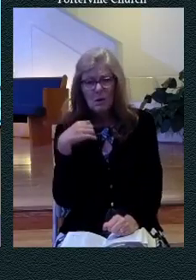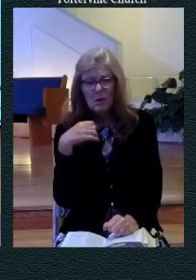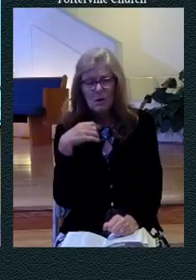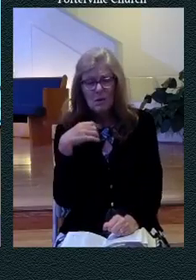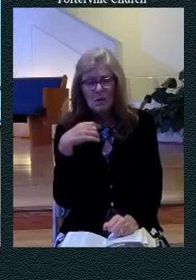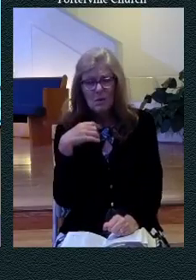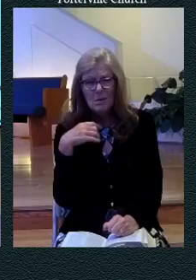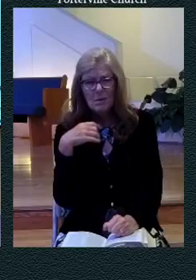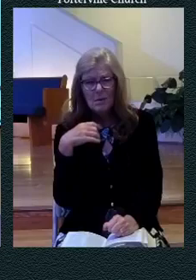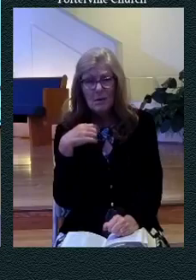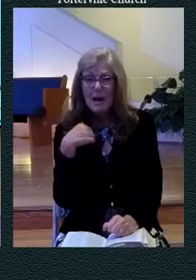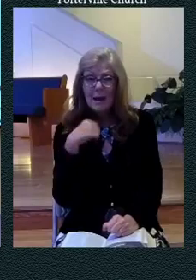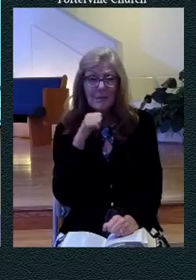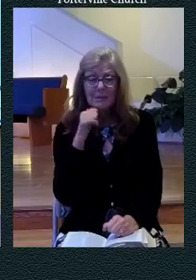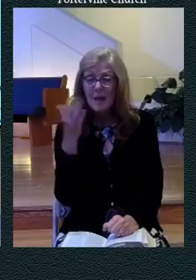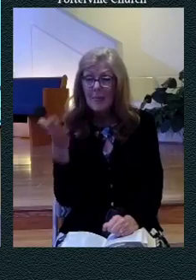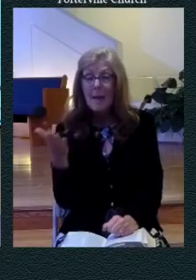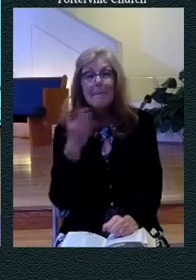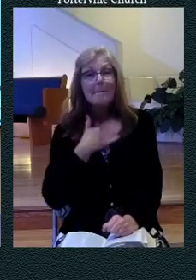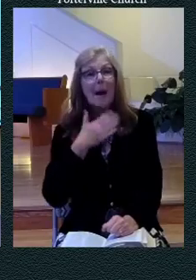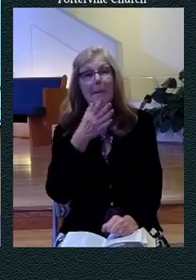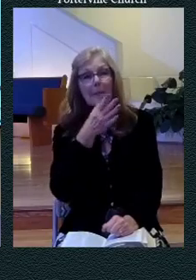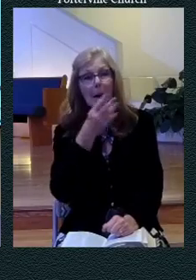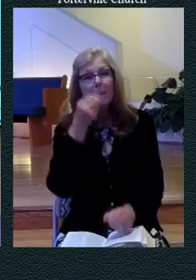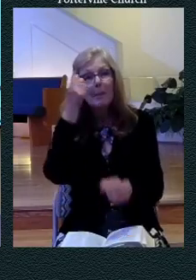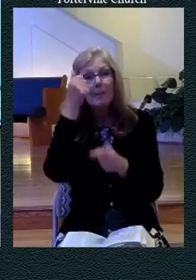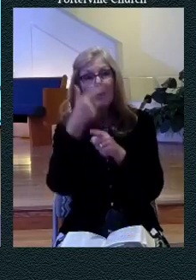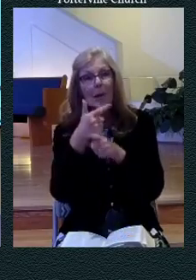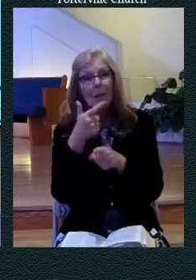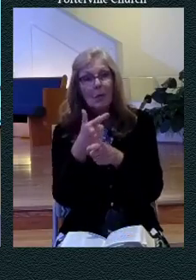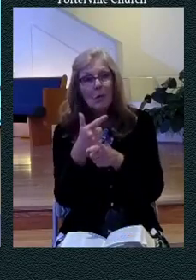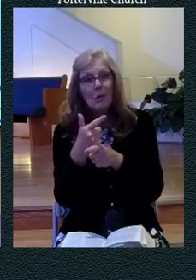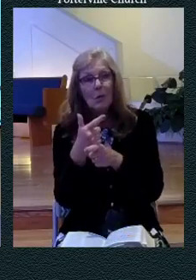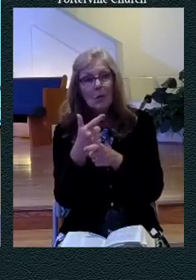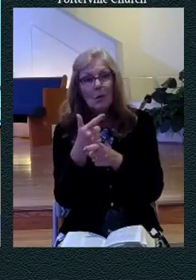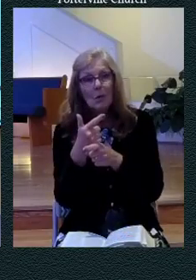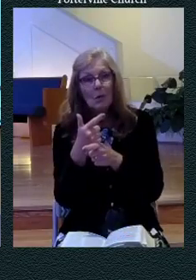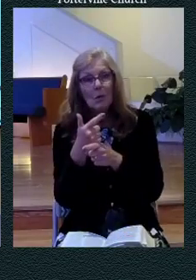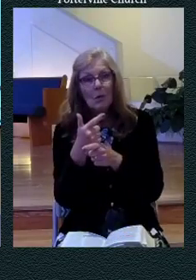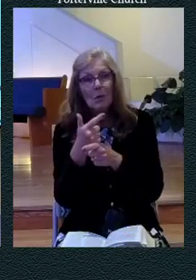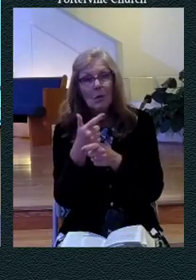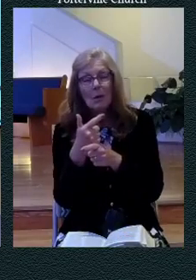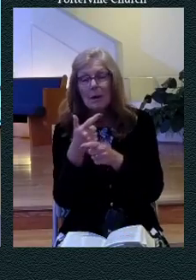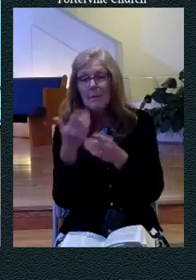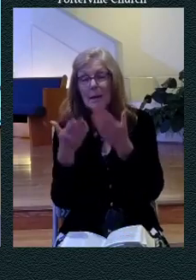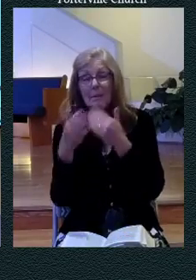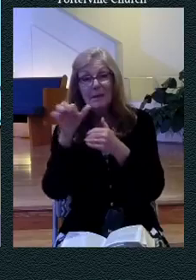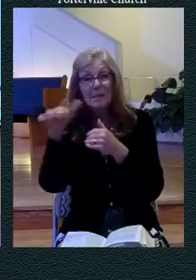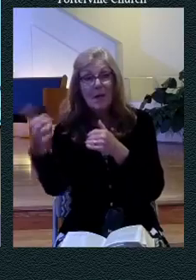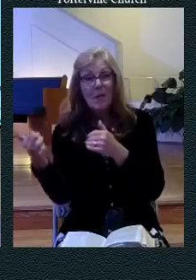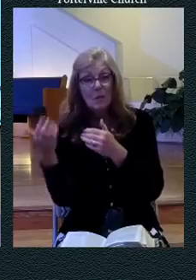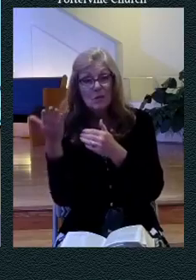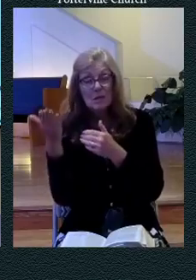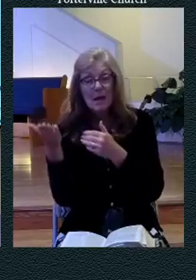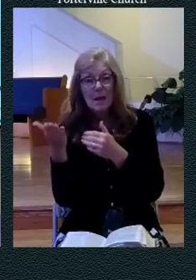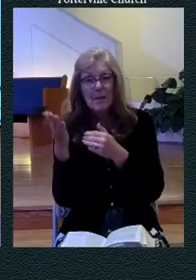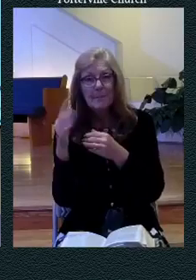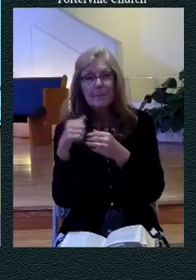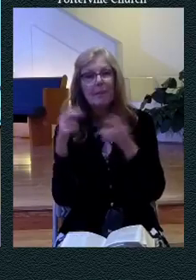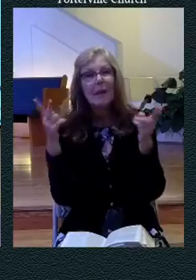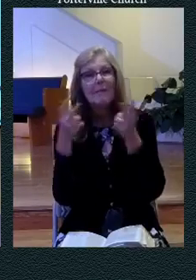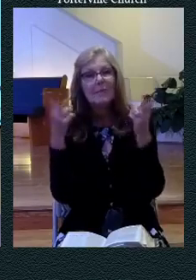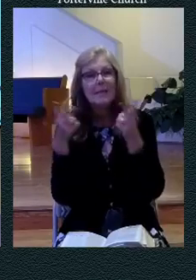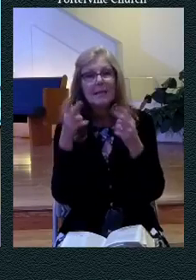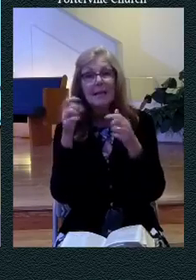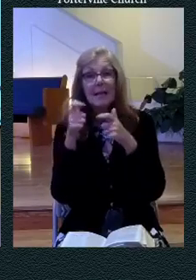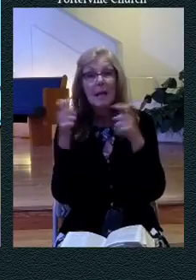And I wasn't there, but my mom and my brother were, and maybe some others, I don't remember. But they were visiting